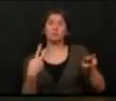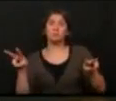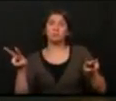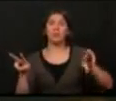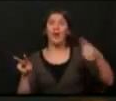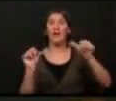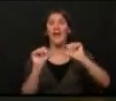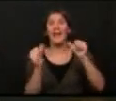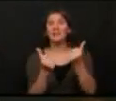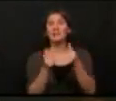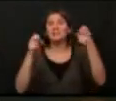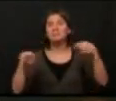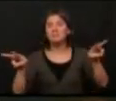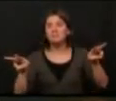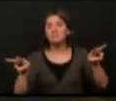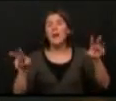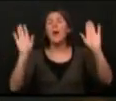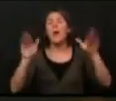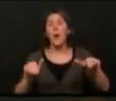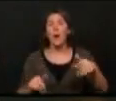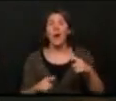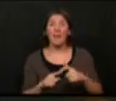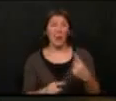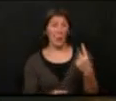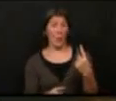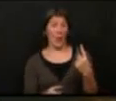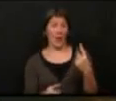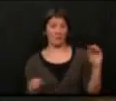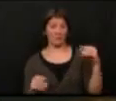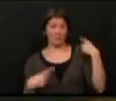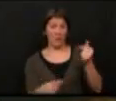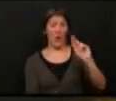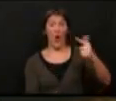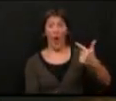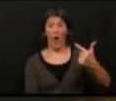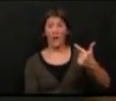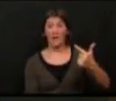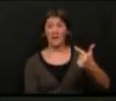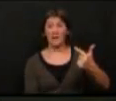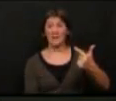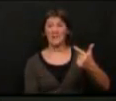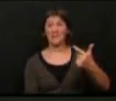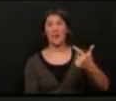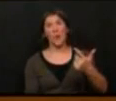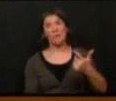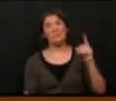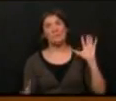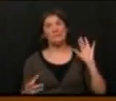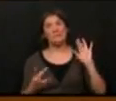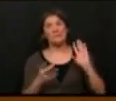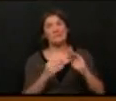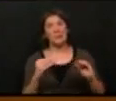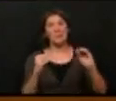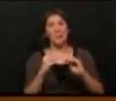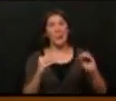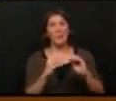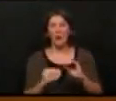agency, and we were down one since August. So it's compiling. Oh, okay. Because